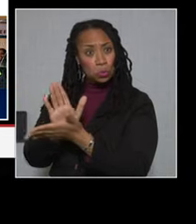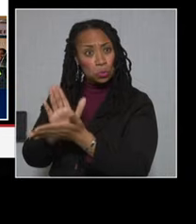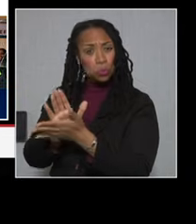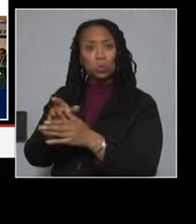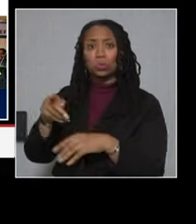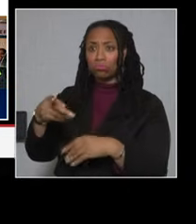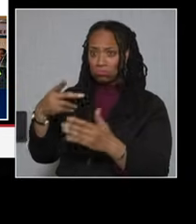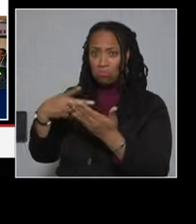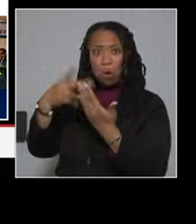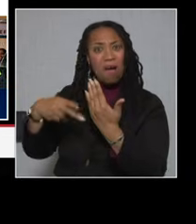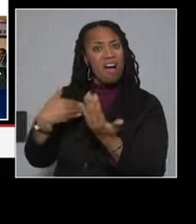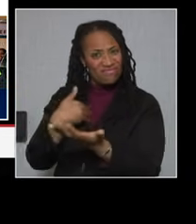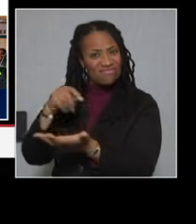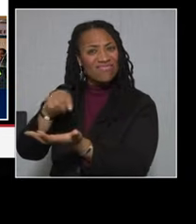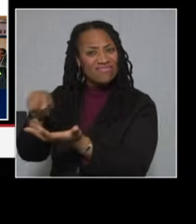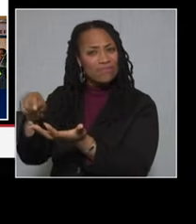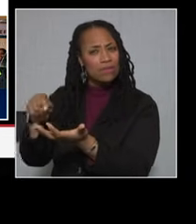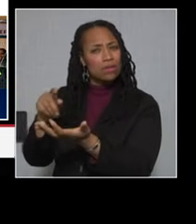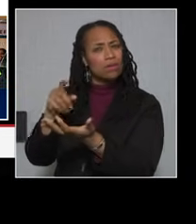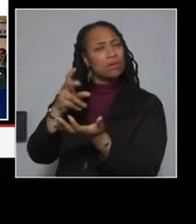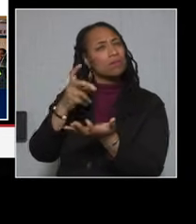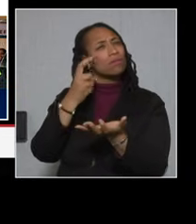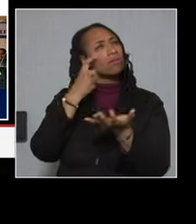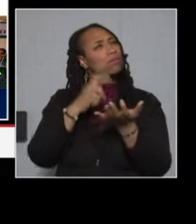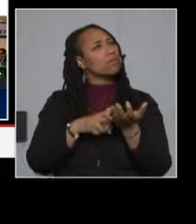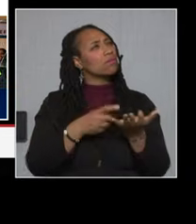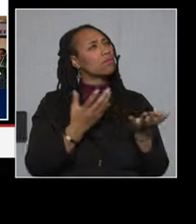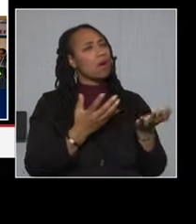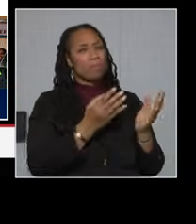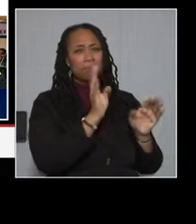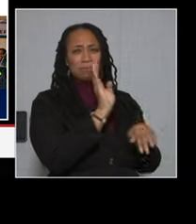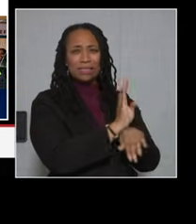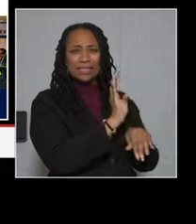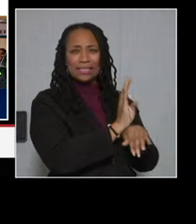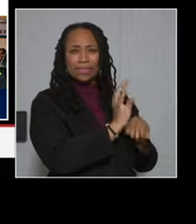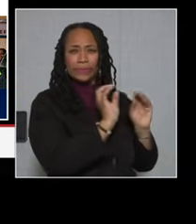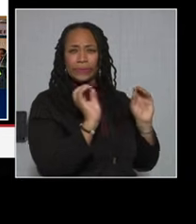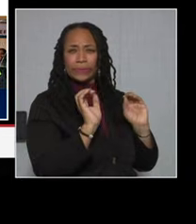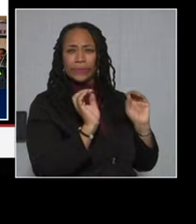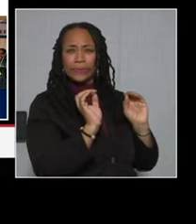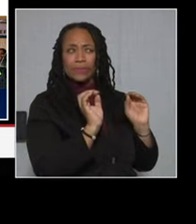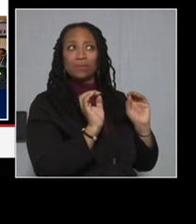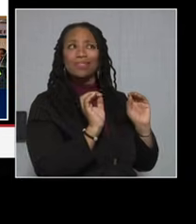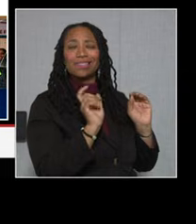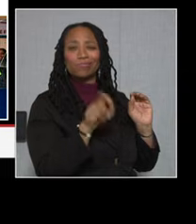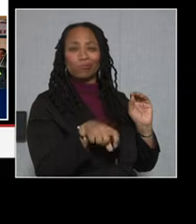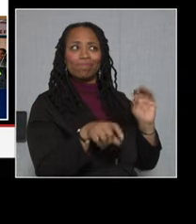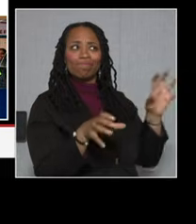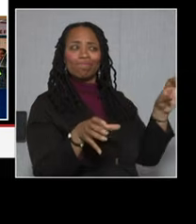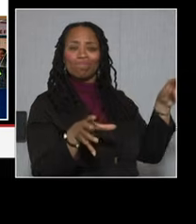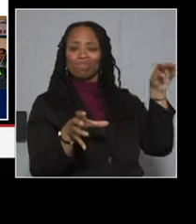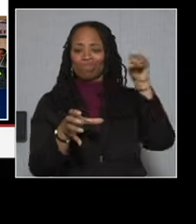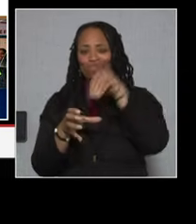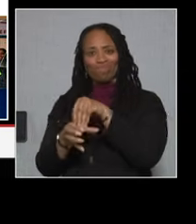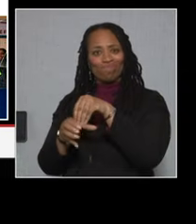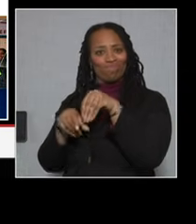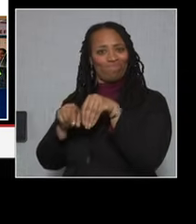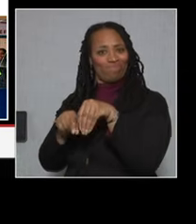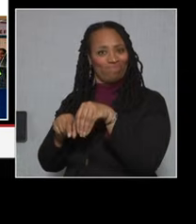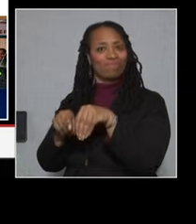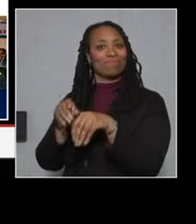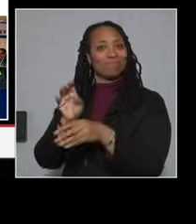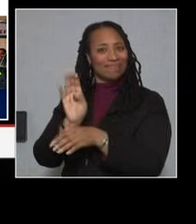an essential part of this equation. So we are making sure young people have access to wonderful work-based learning